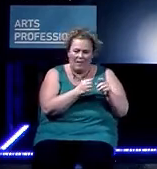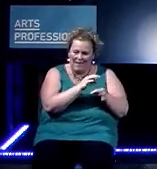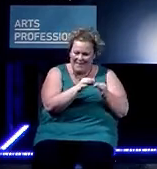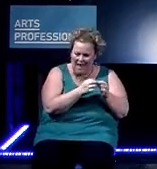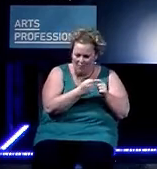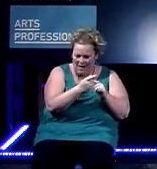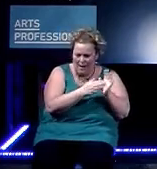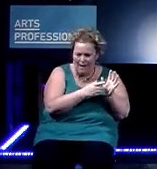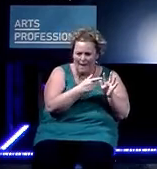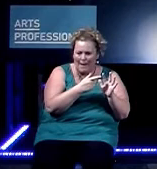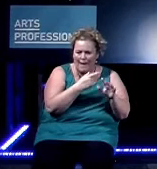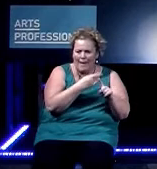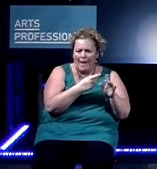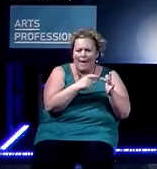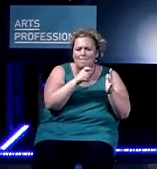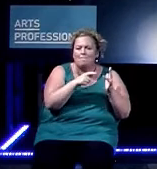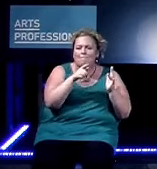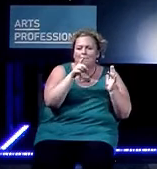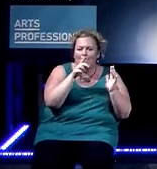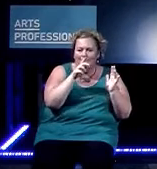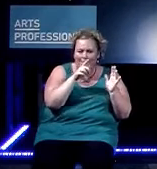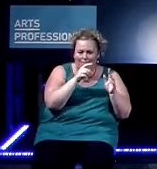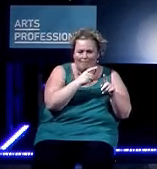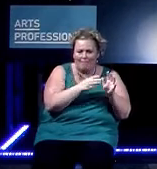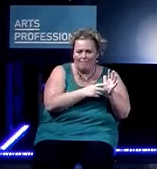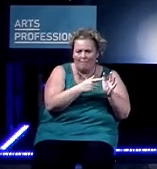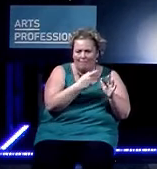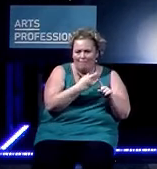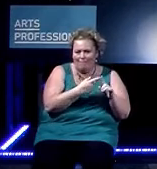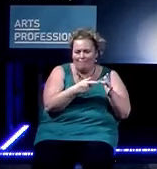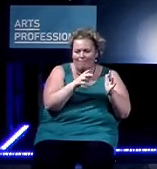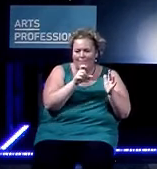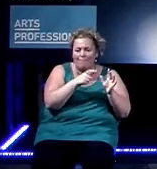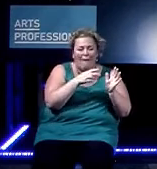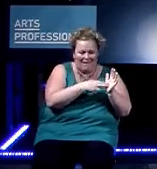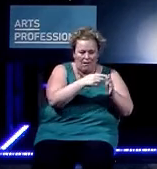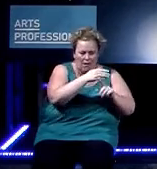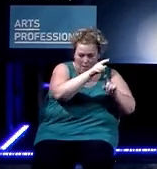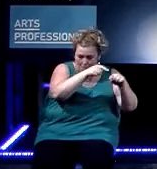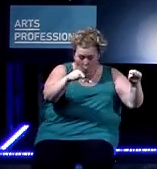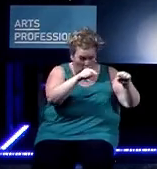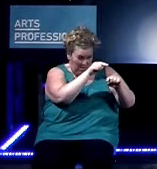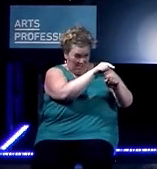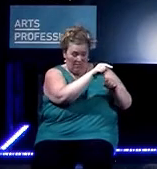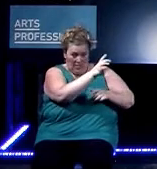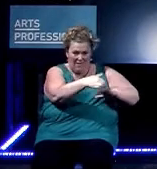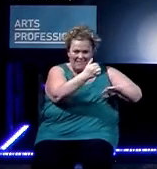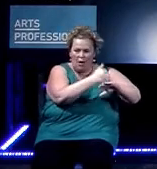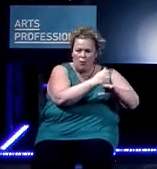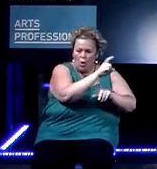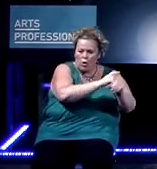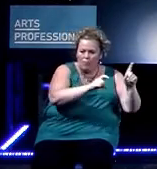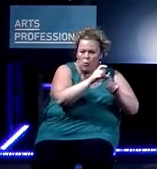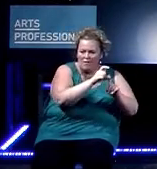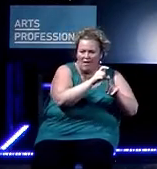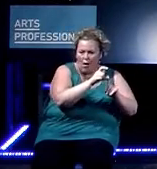on the West Coast, which was still then very much the Wild West. And they started this community of pirate filmmakers. And the idea